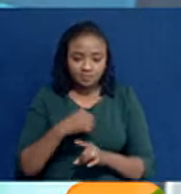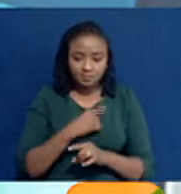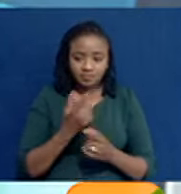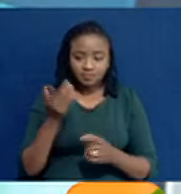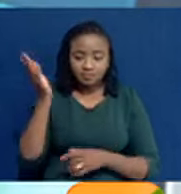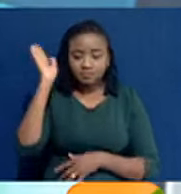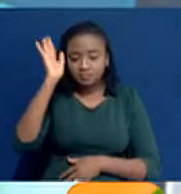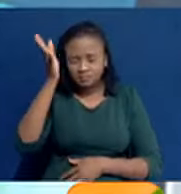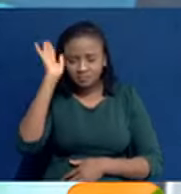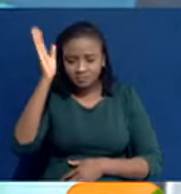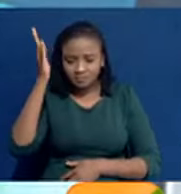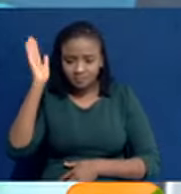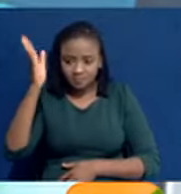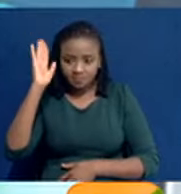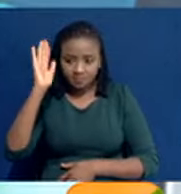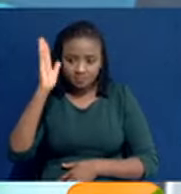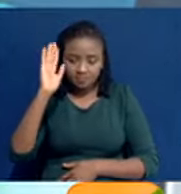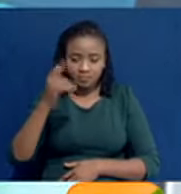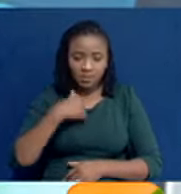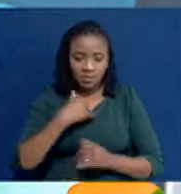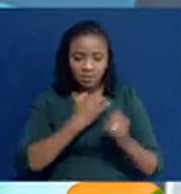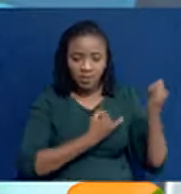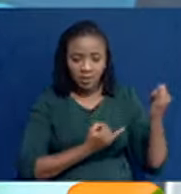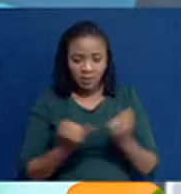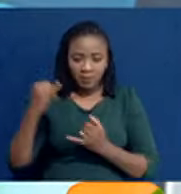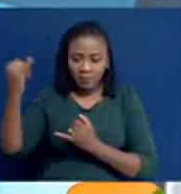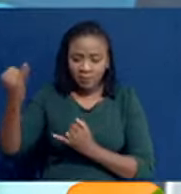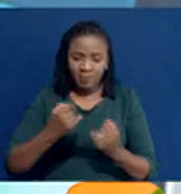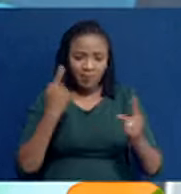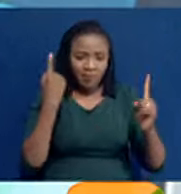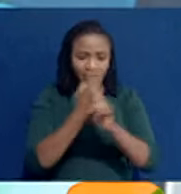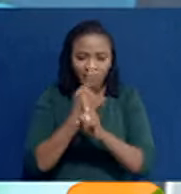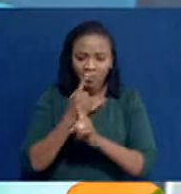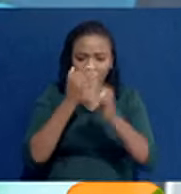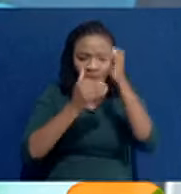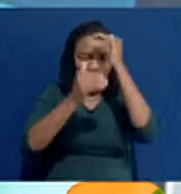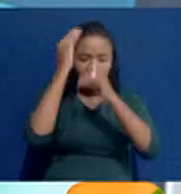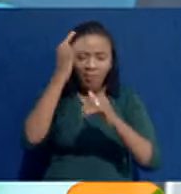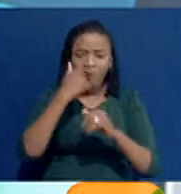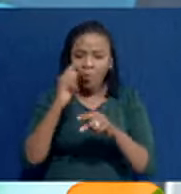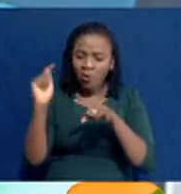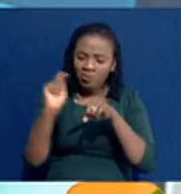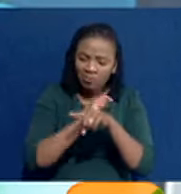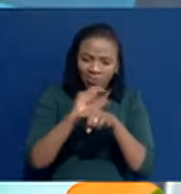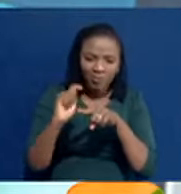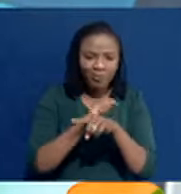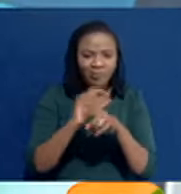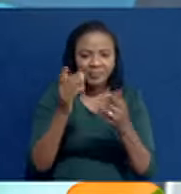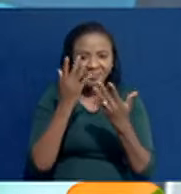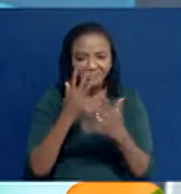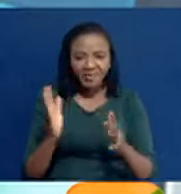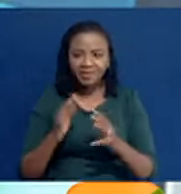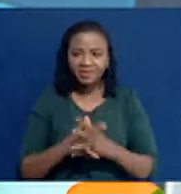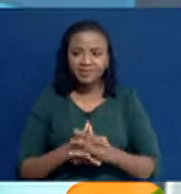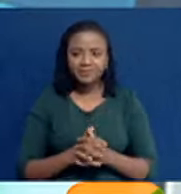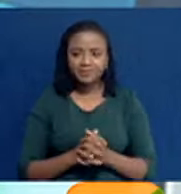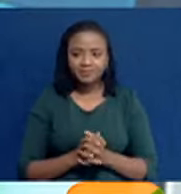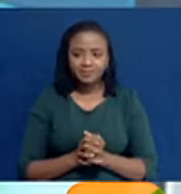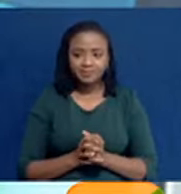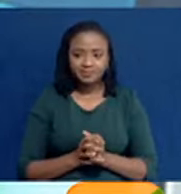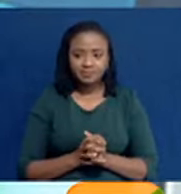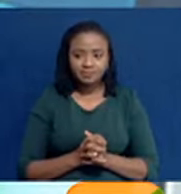on top. I have quite a few professionals who have been trained, nurses, doctors who do